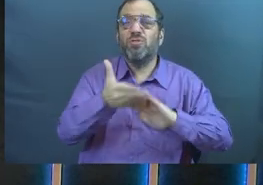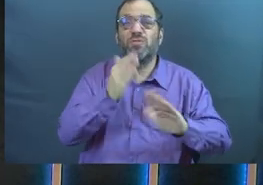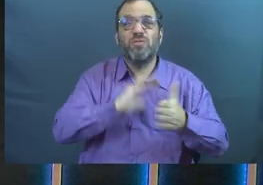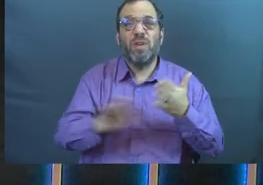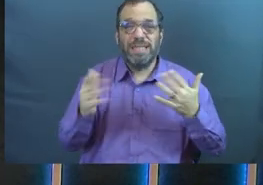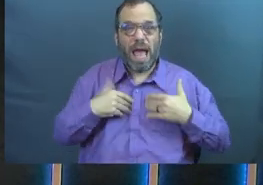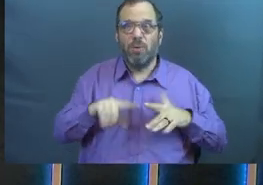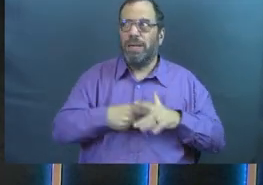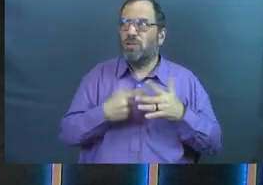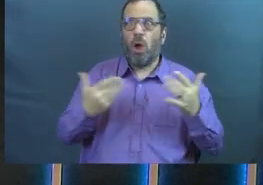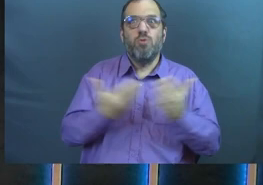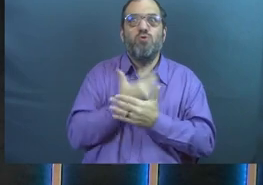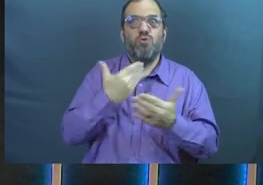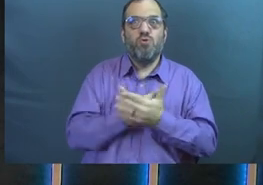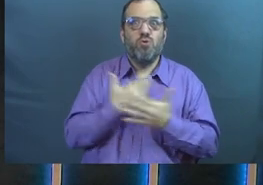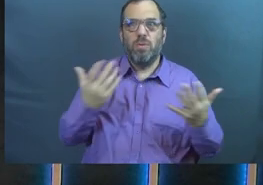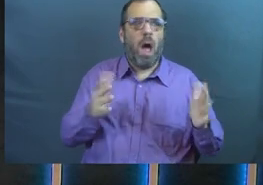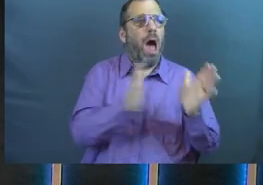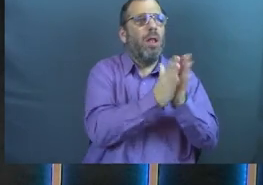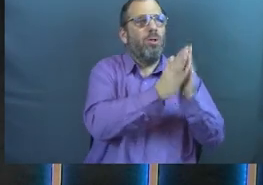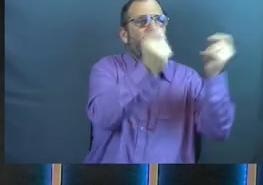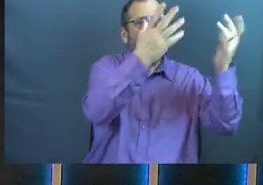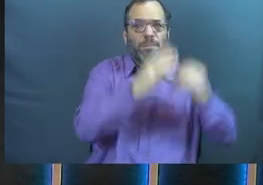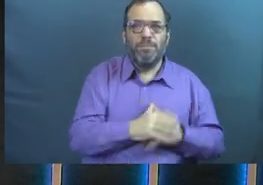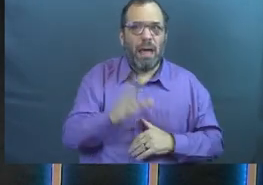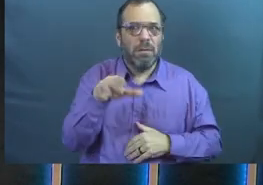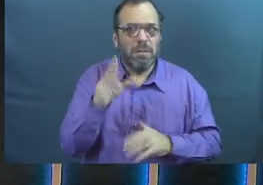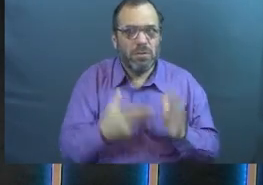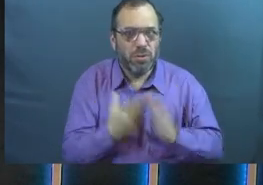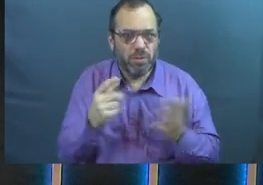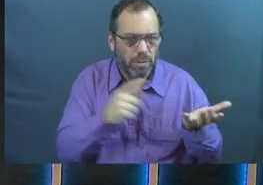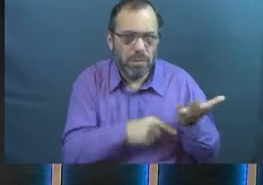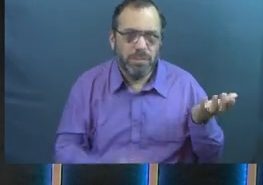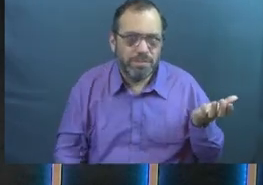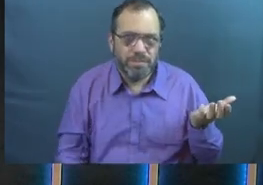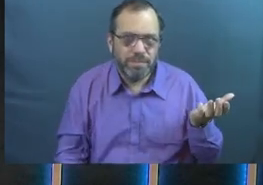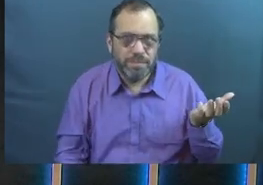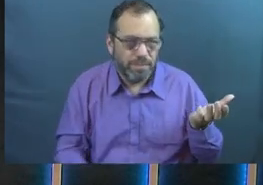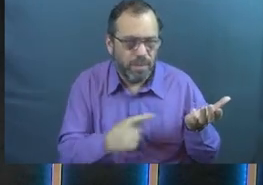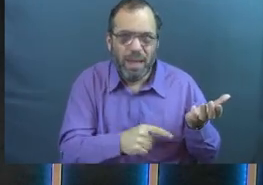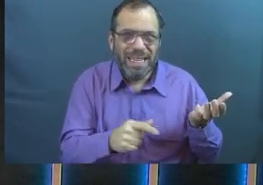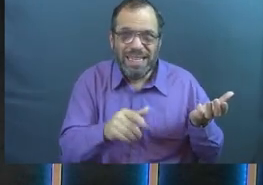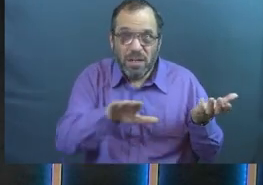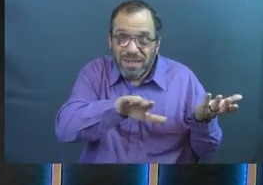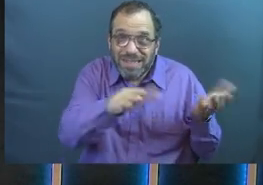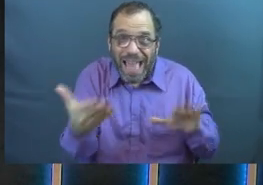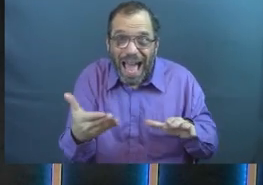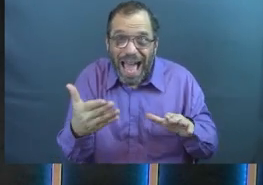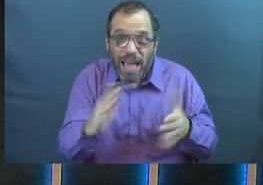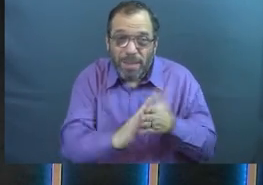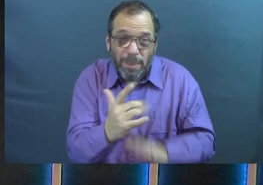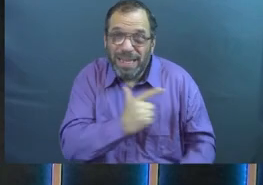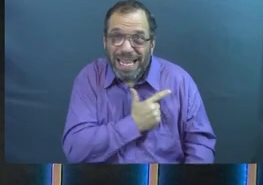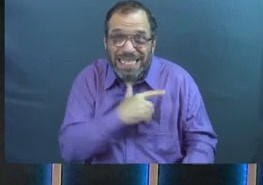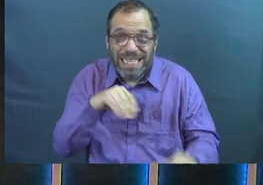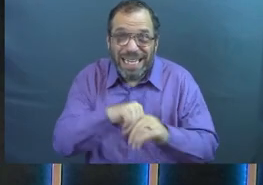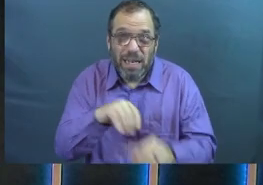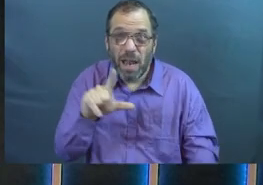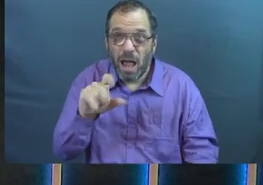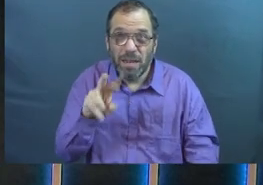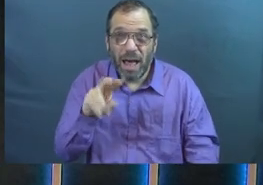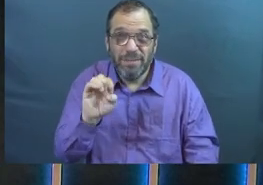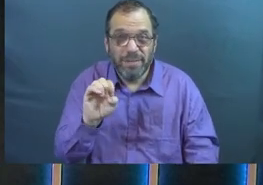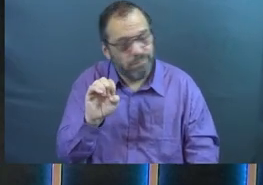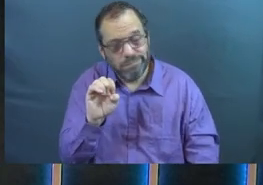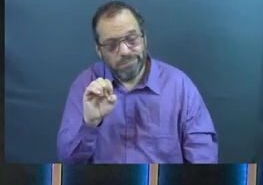get a clean slate. And here's the truth. He did not die so that you could be lazy in love.